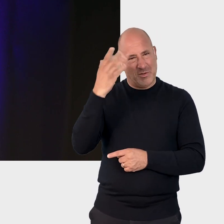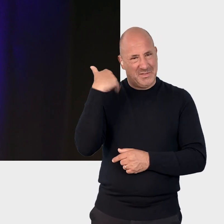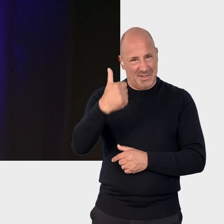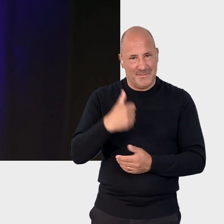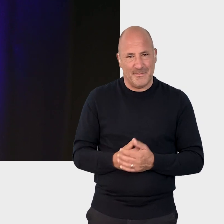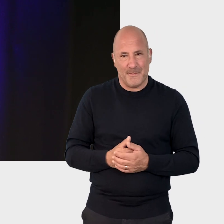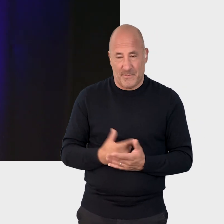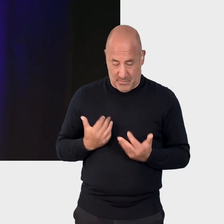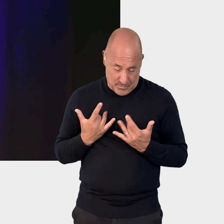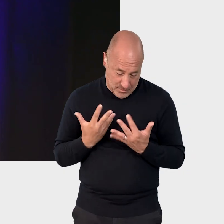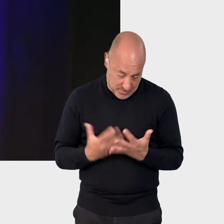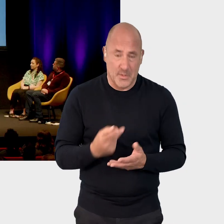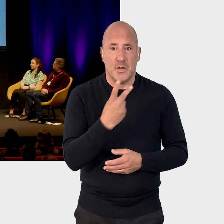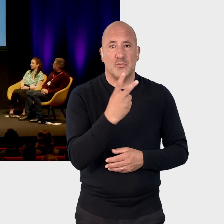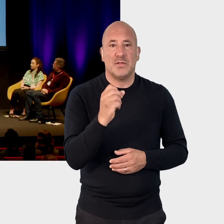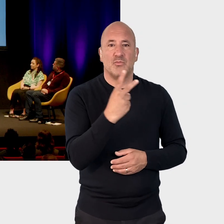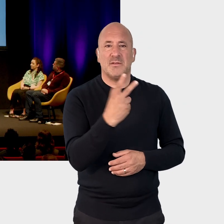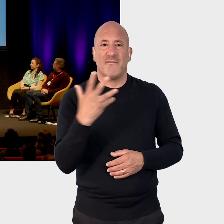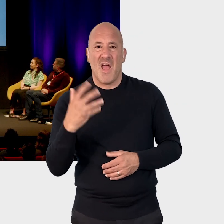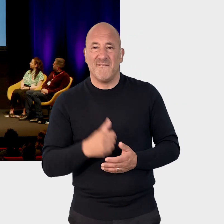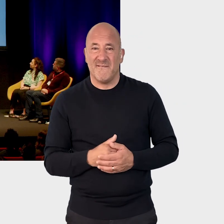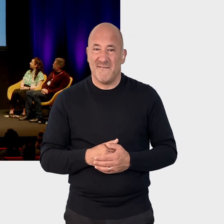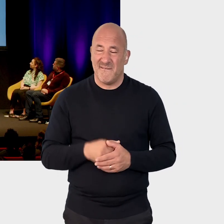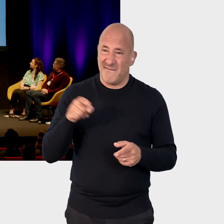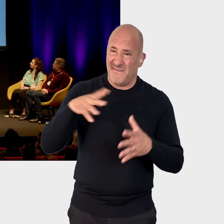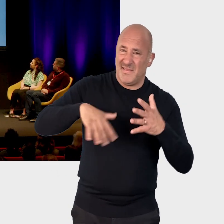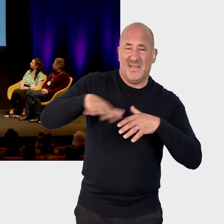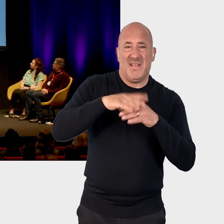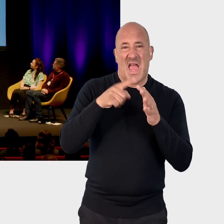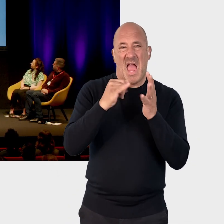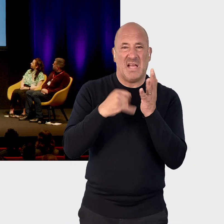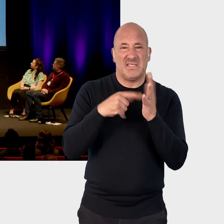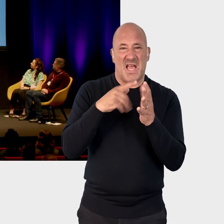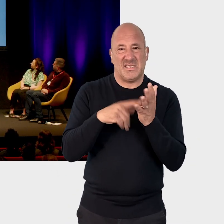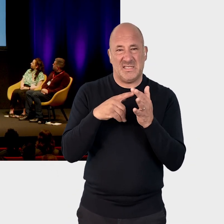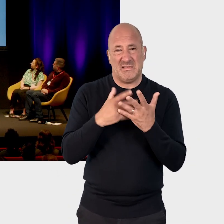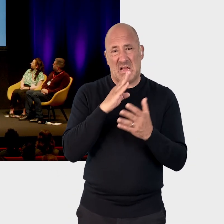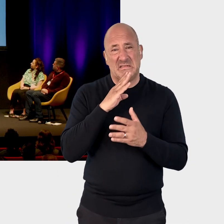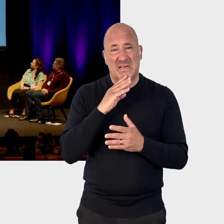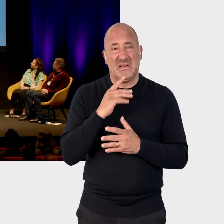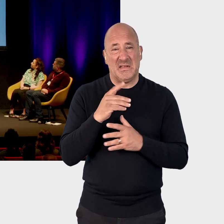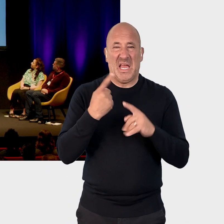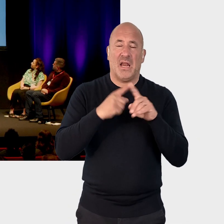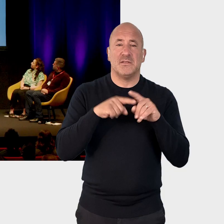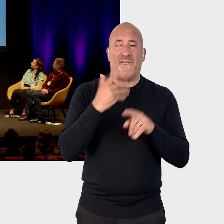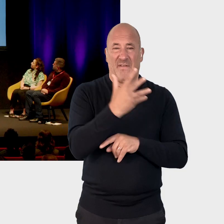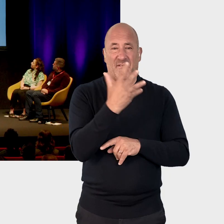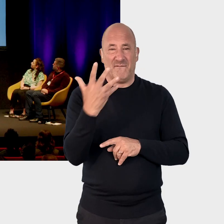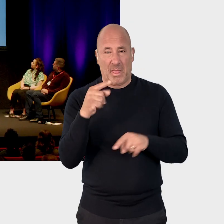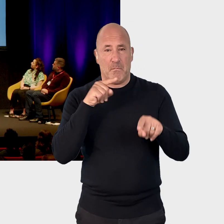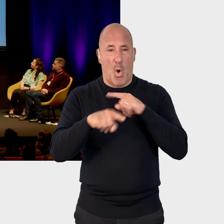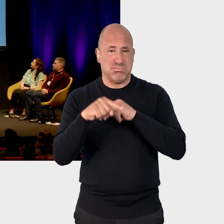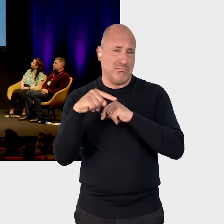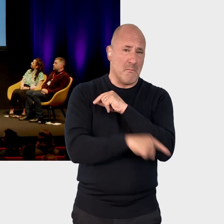and thrive. Fast forward to 2025, and today the city centre estate is now, sadly, the